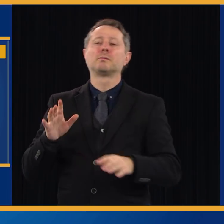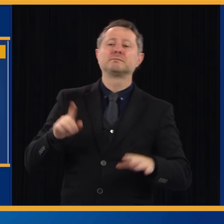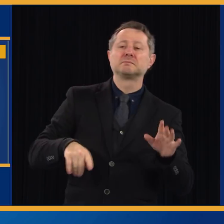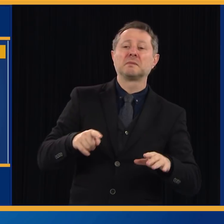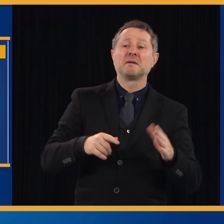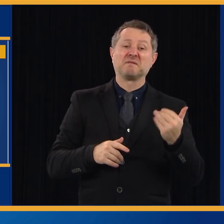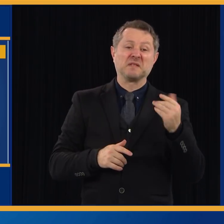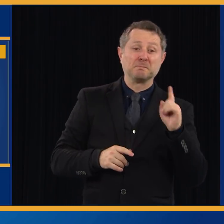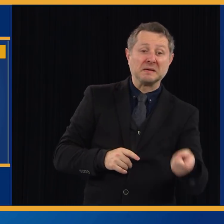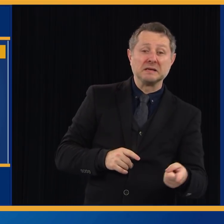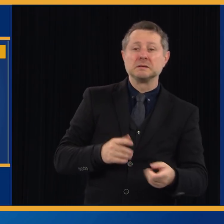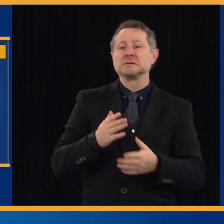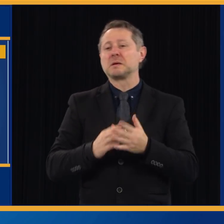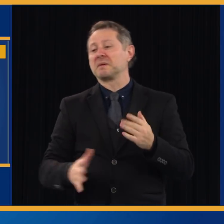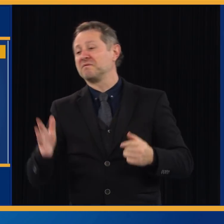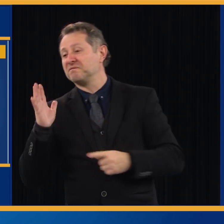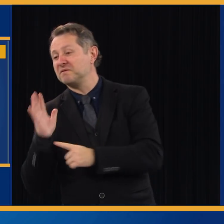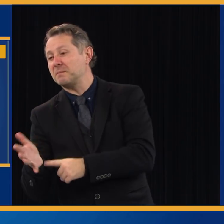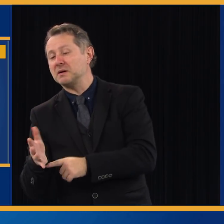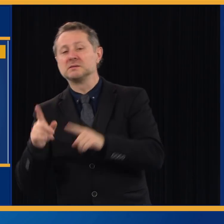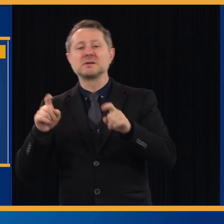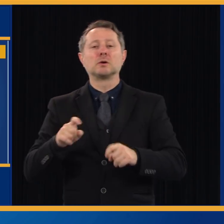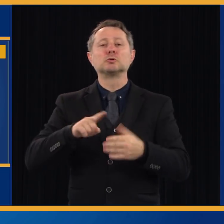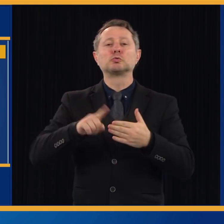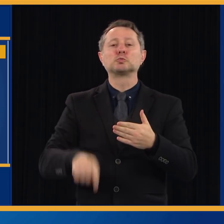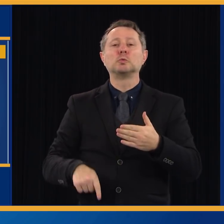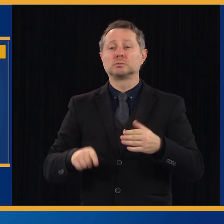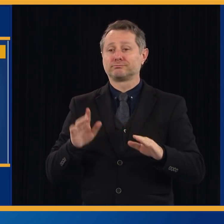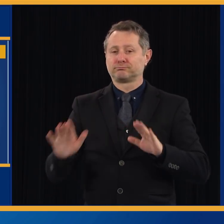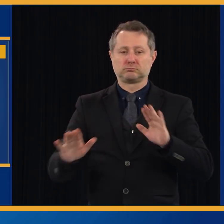test. But every one of those manufacturers,